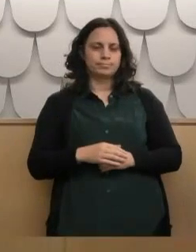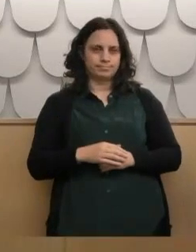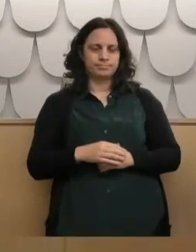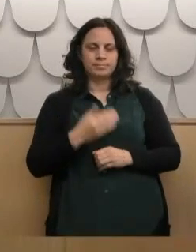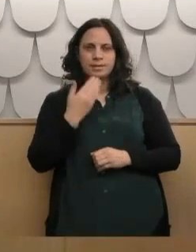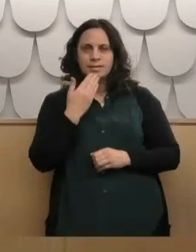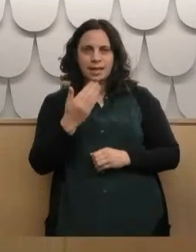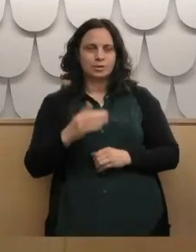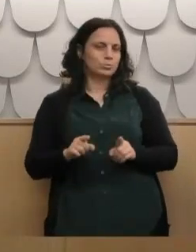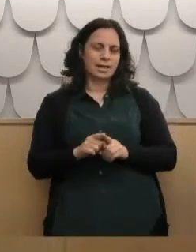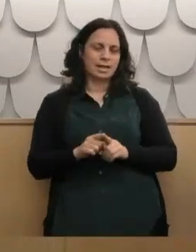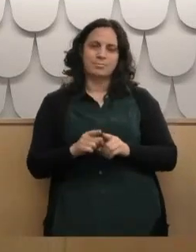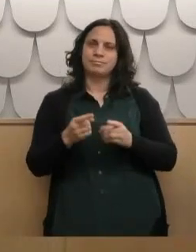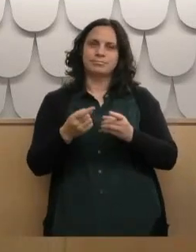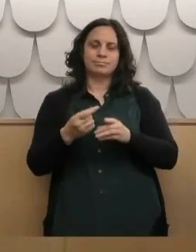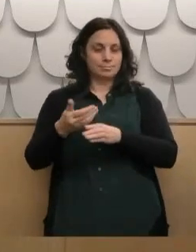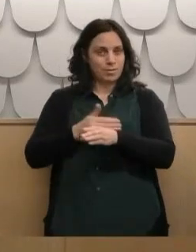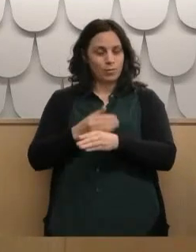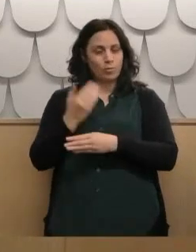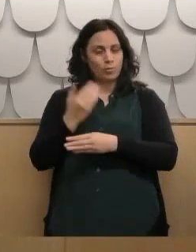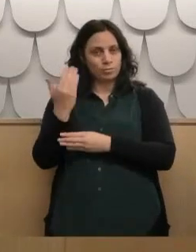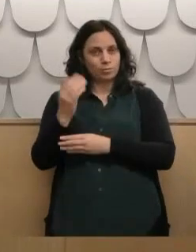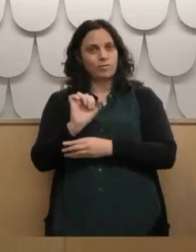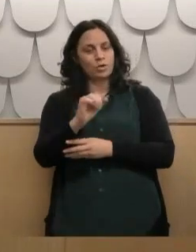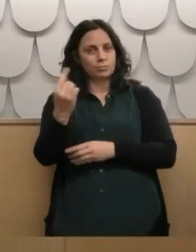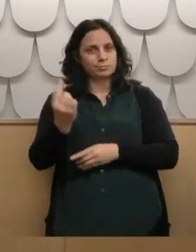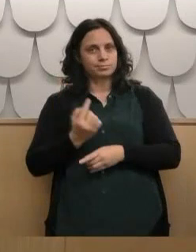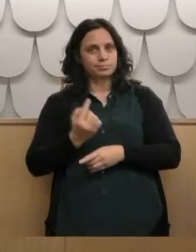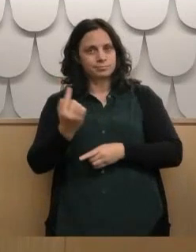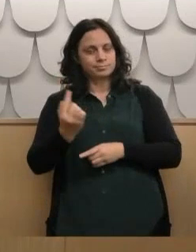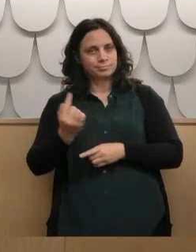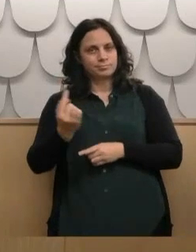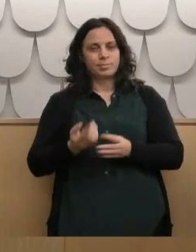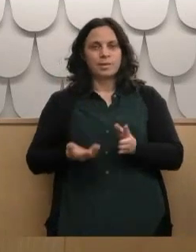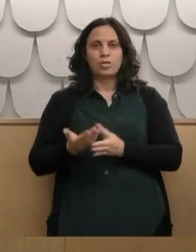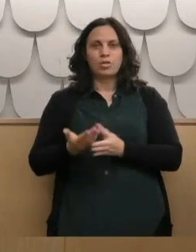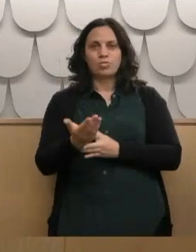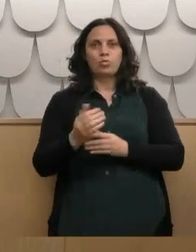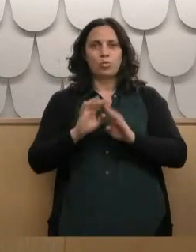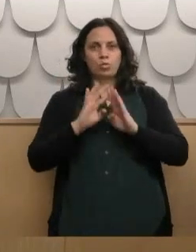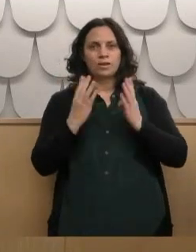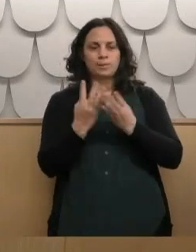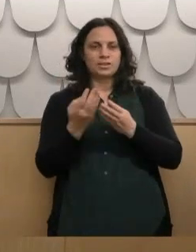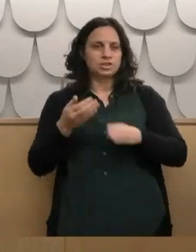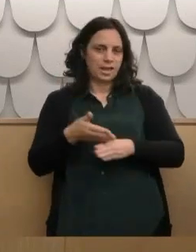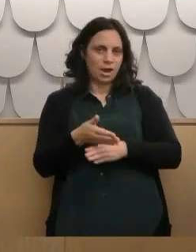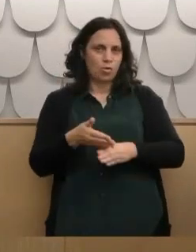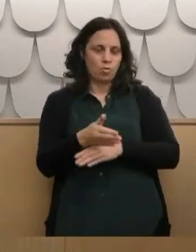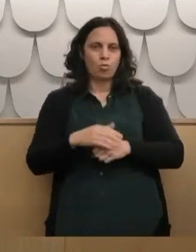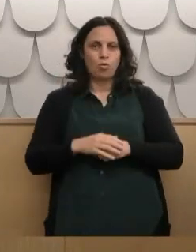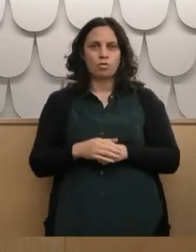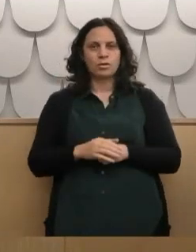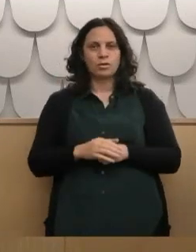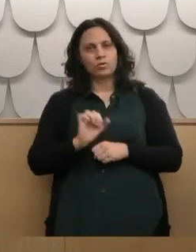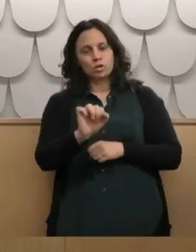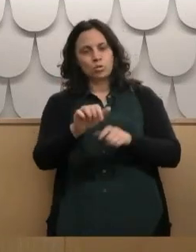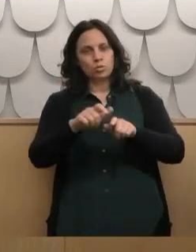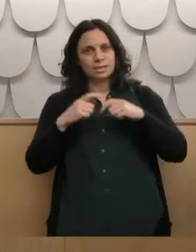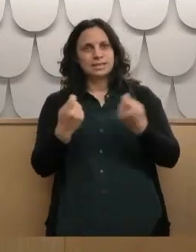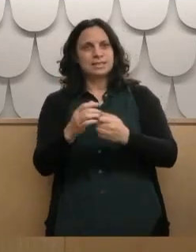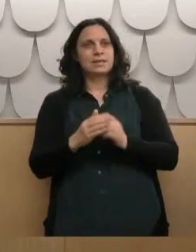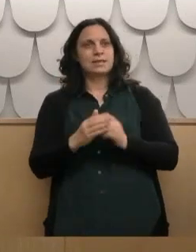for everybody else, for your appearances throughout the Commission's work, and for the other members of your team,